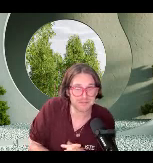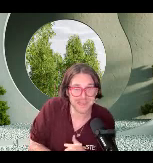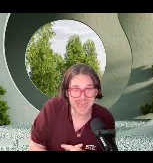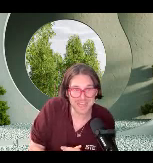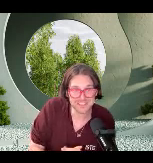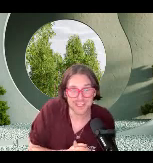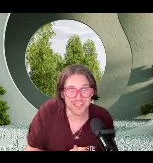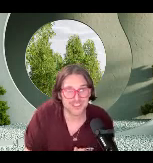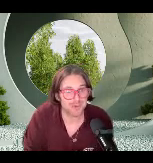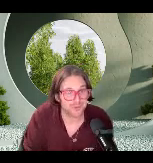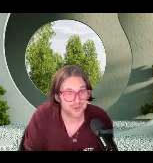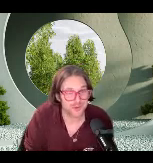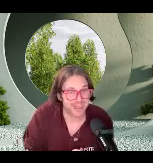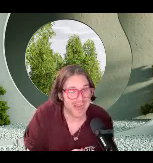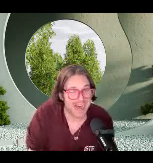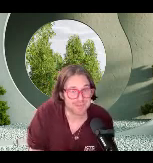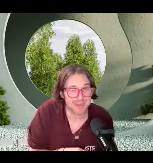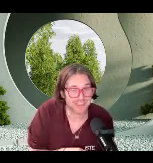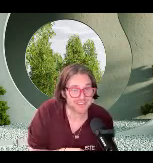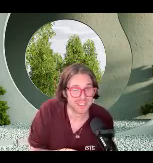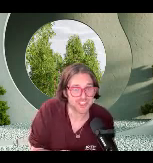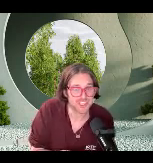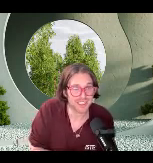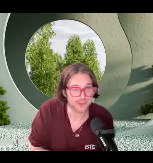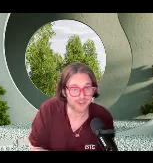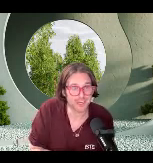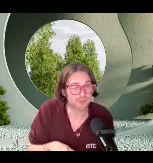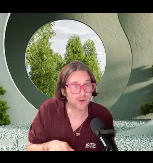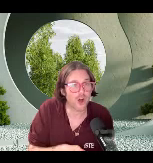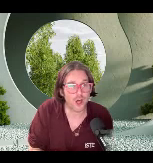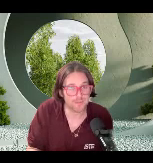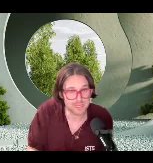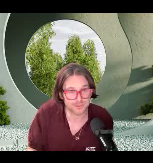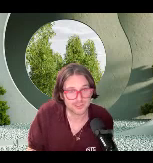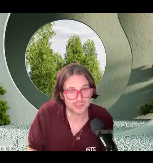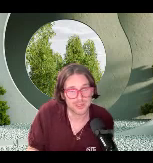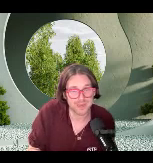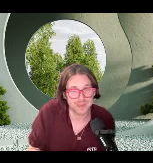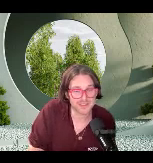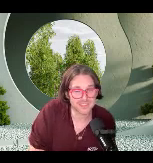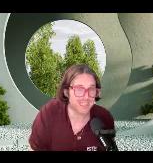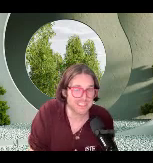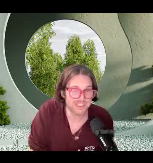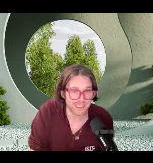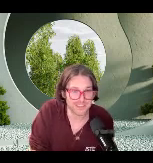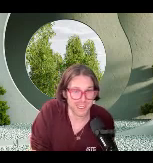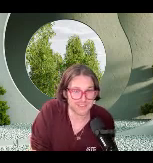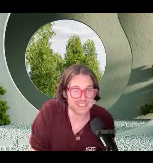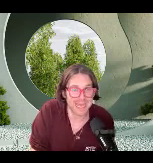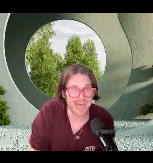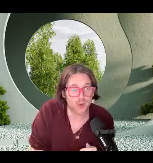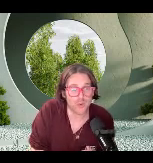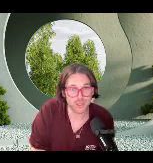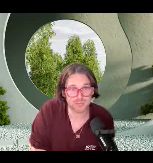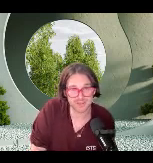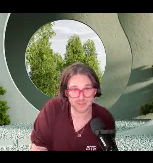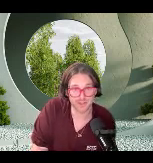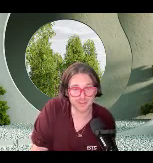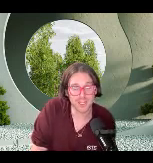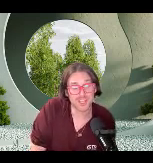framework developed by CAST to improve and optimize teaching and learning for all people based on scientific insights into